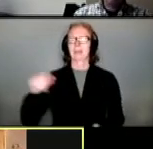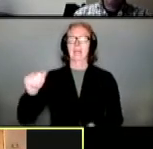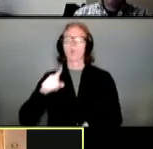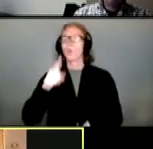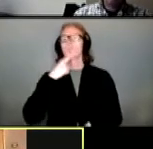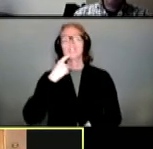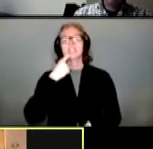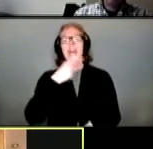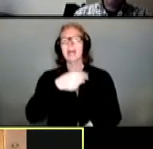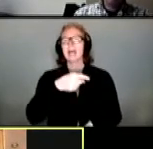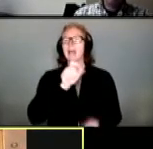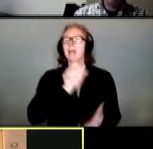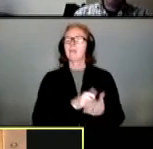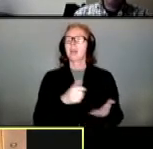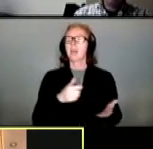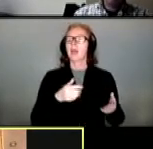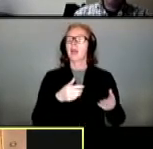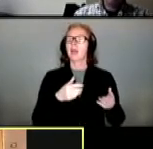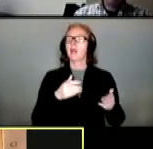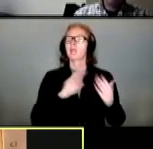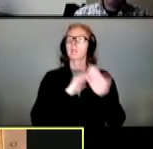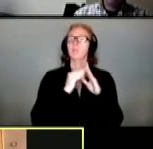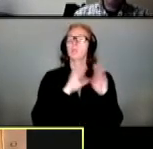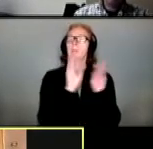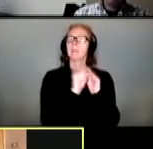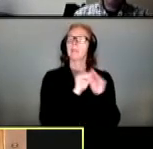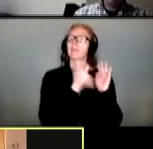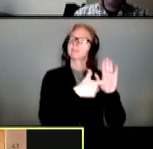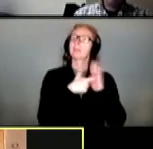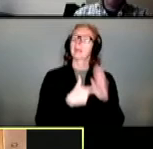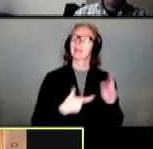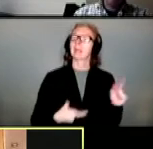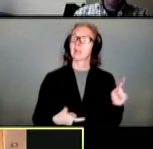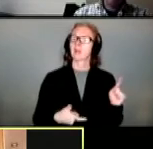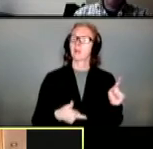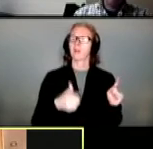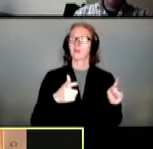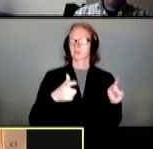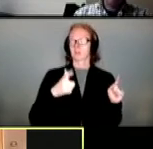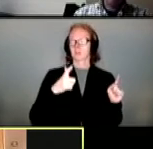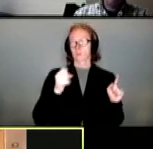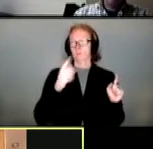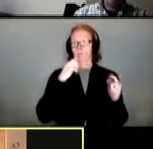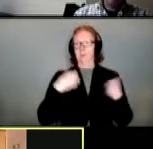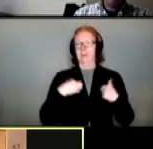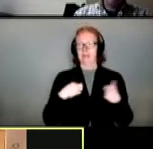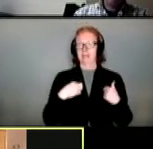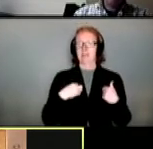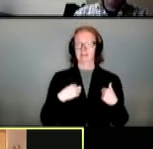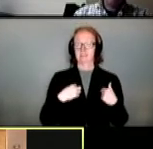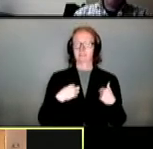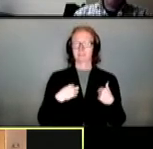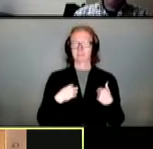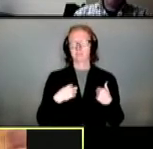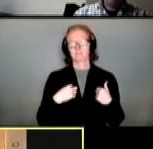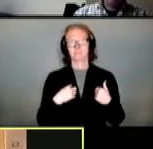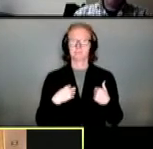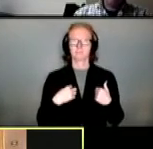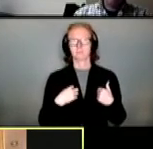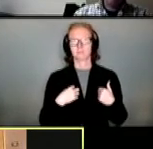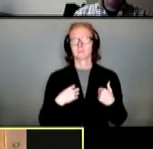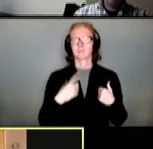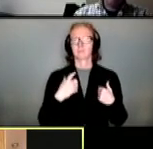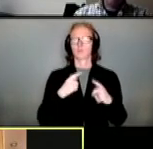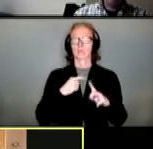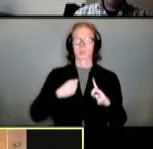Brown said in this public meeting that that was a mandatory subject of bargaining. So part of my a little bit talking around